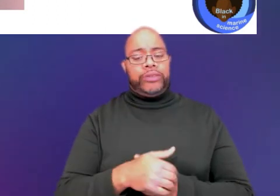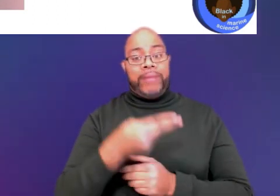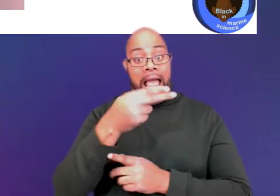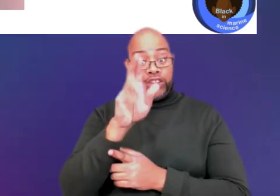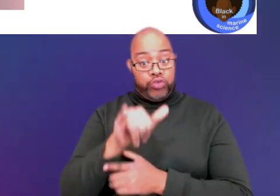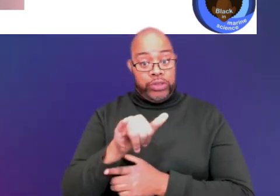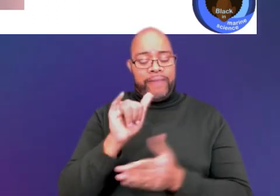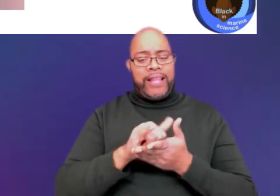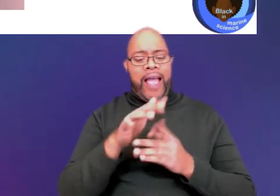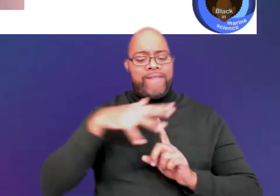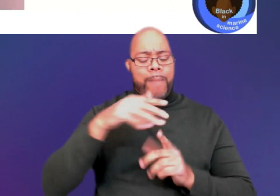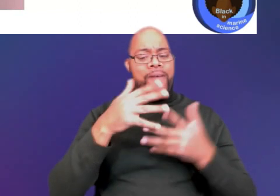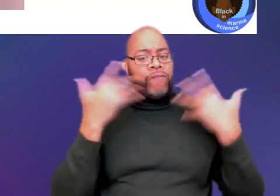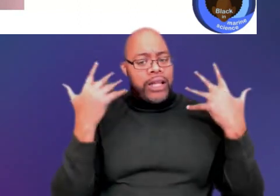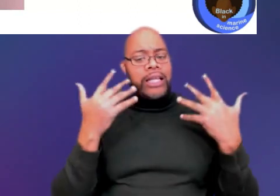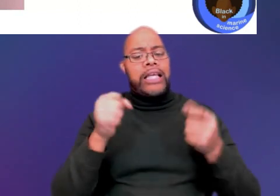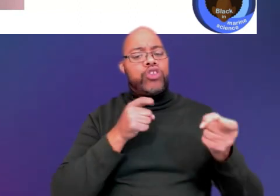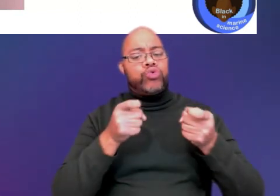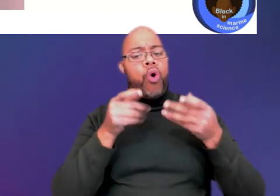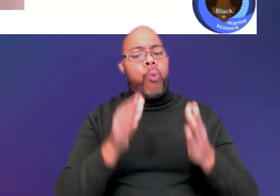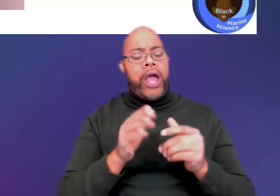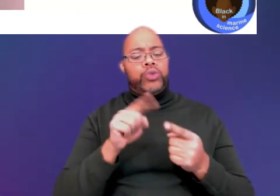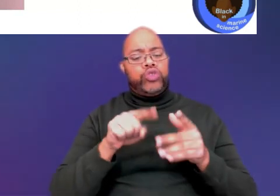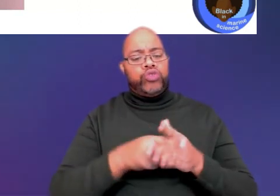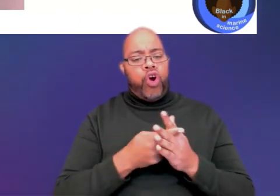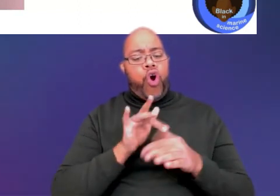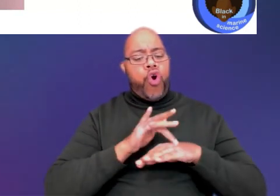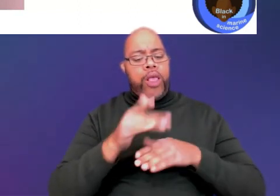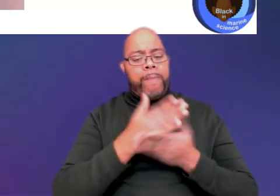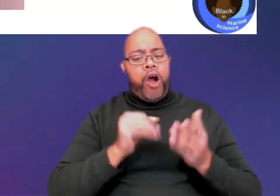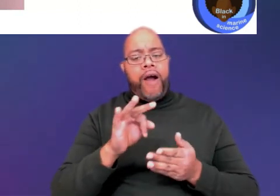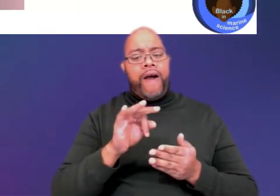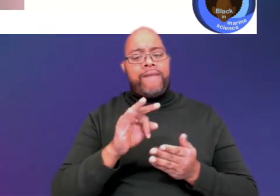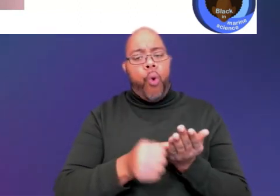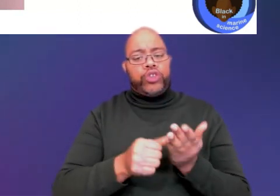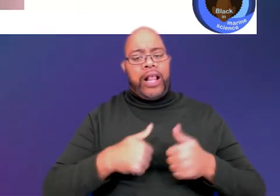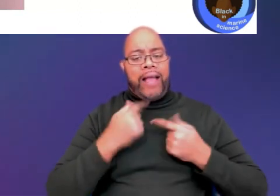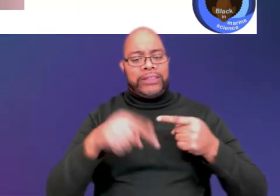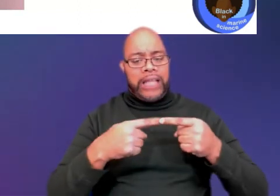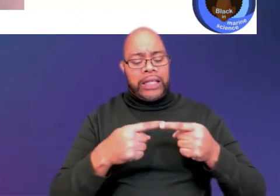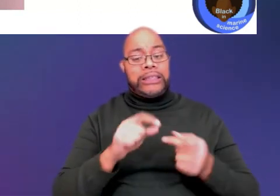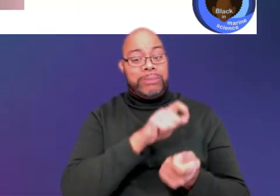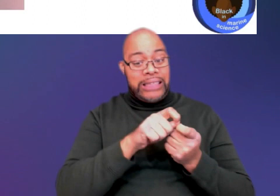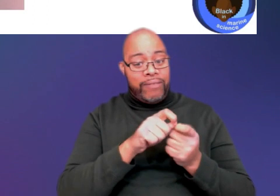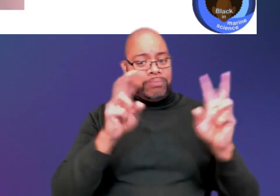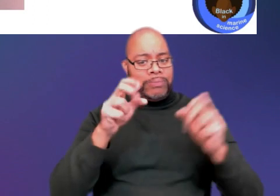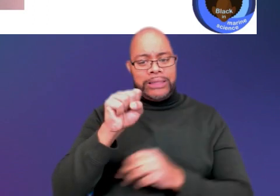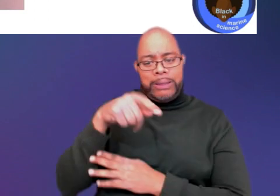an environmentally friendly and controlled way to start the early stages of an oyster life cycle, specifically